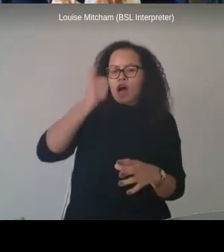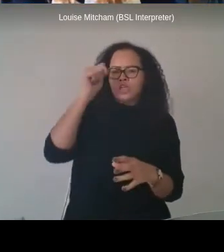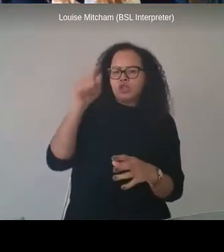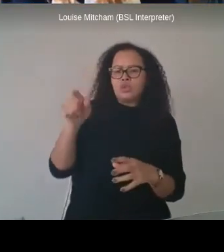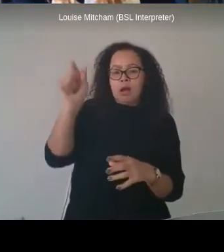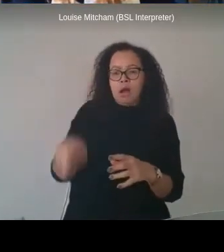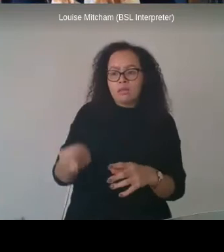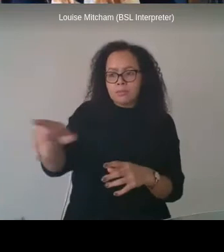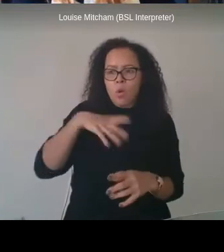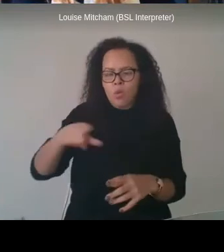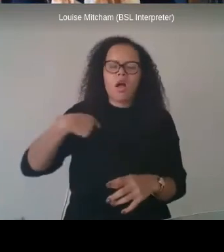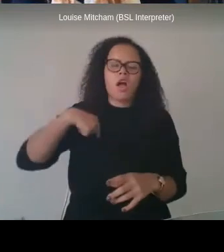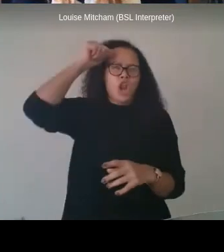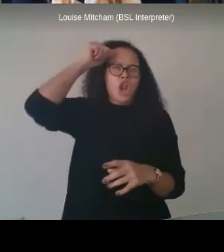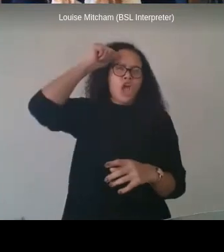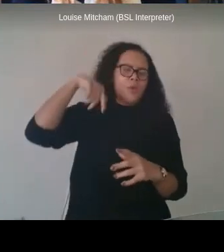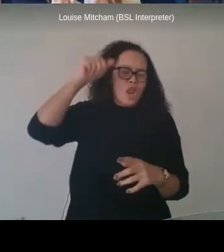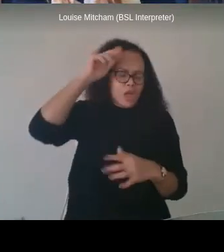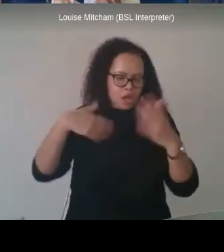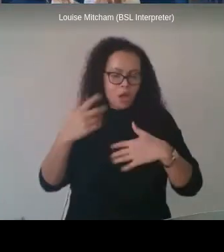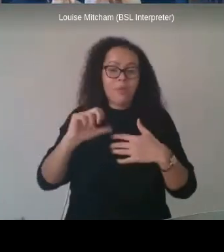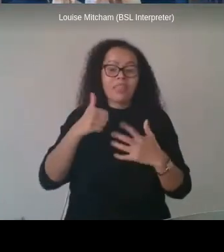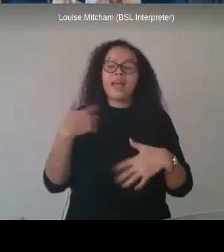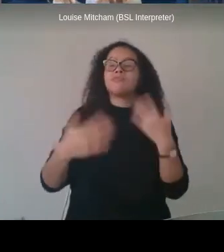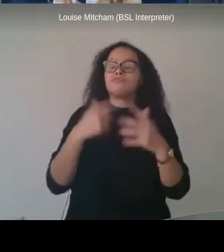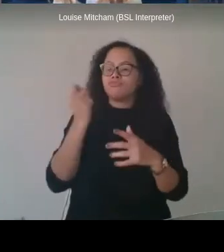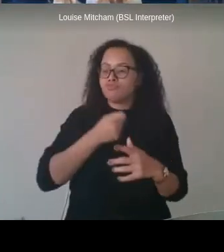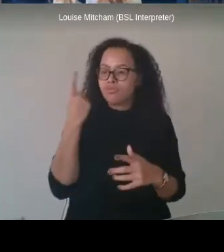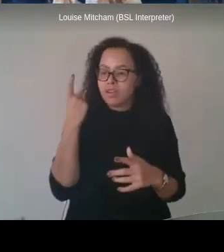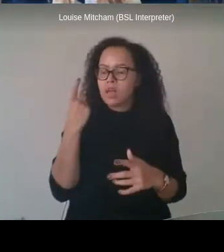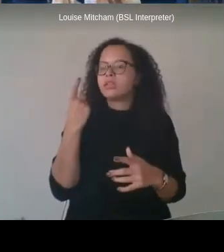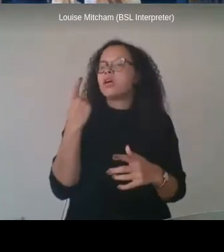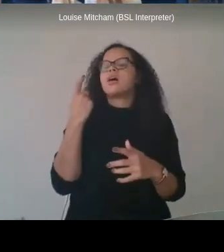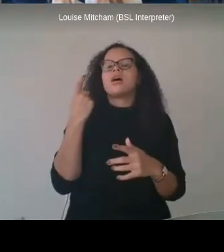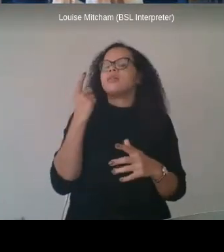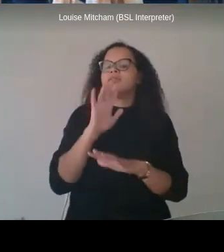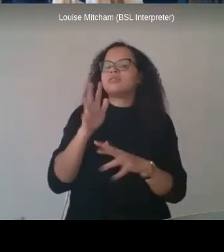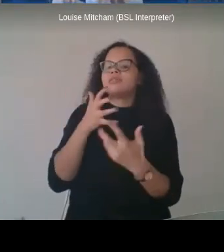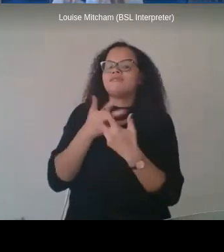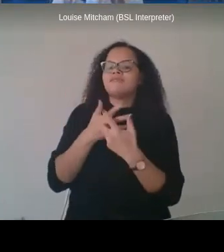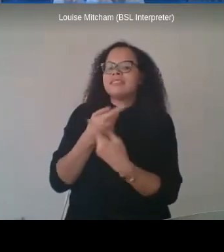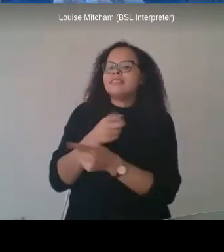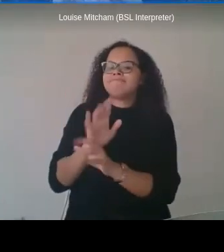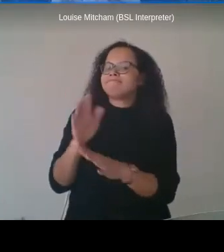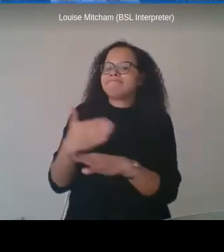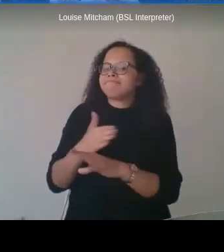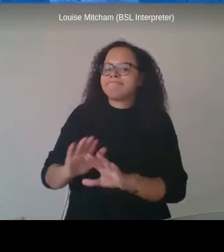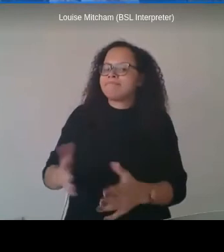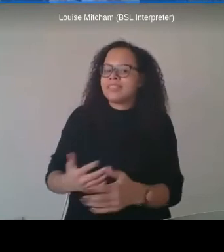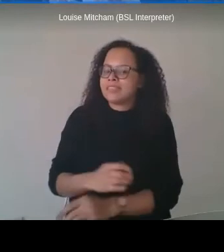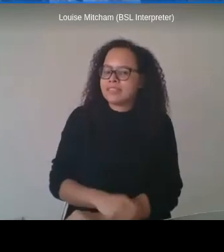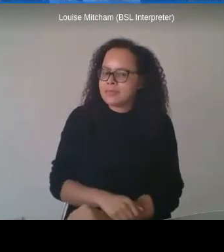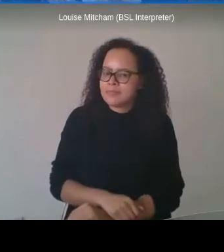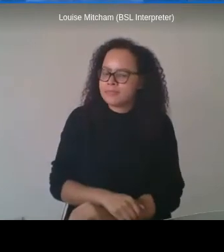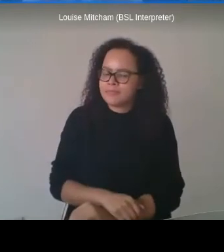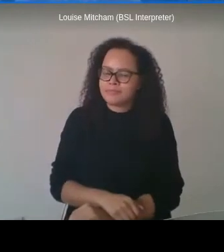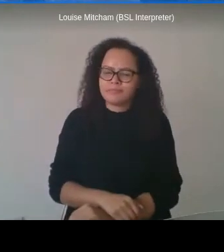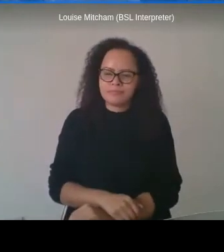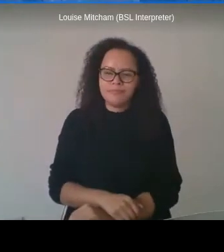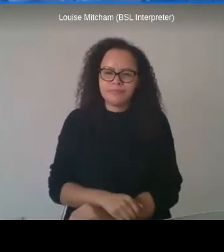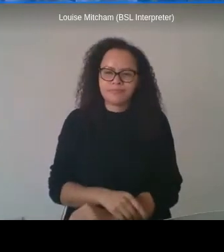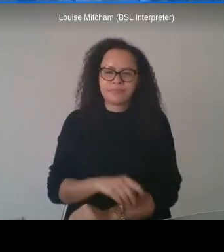customer is needing. And then when you come full loop round, it isn't actually fit for purpose. And I think